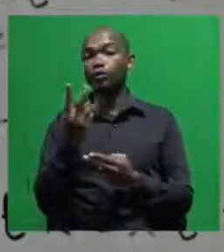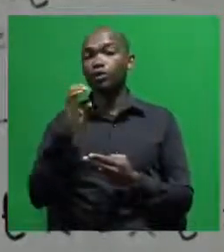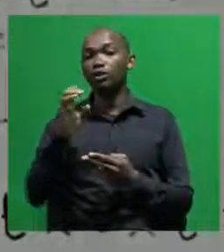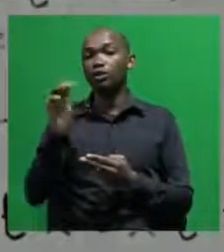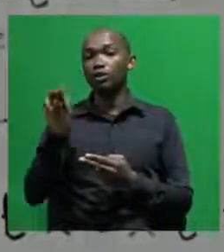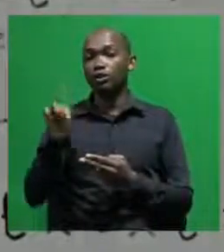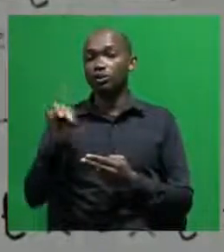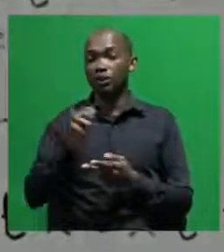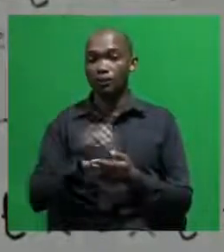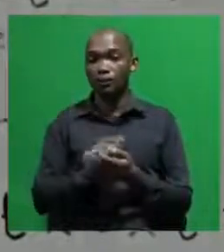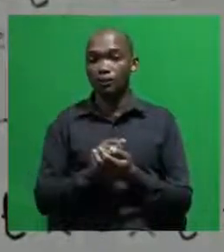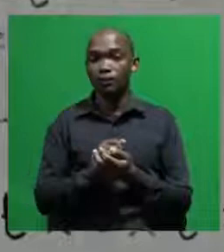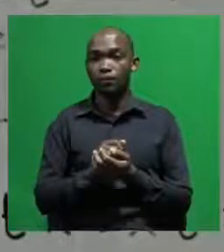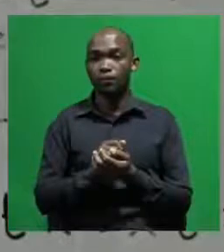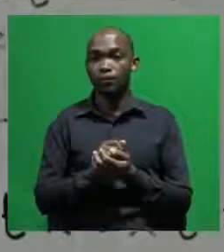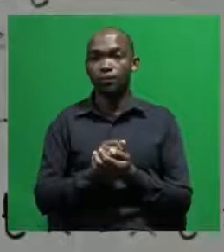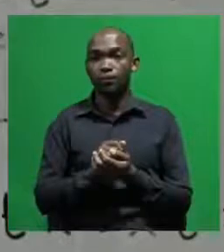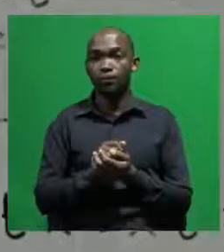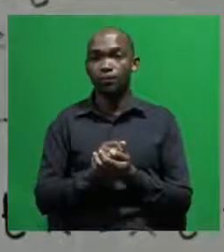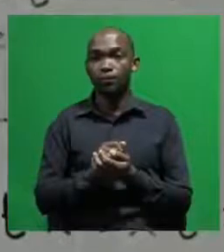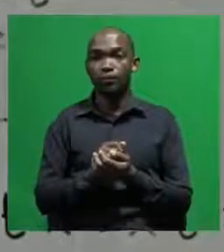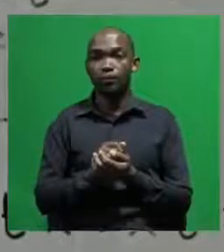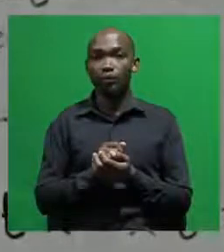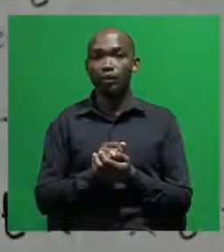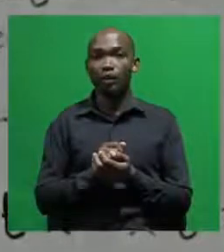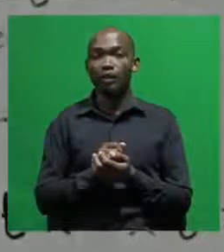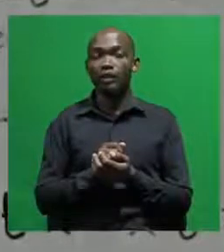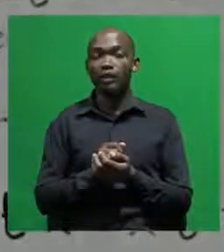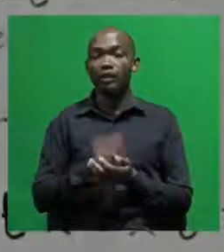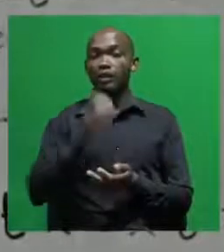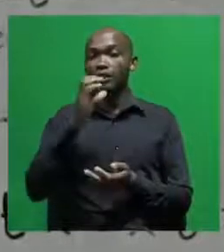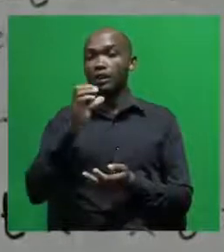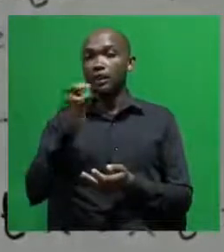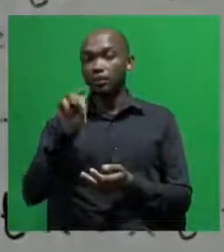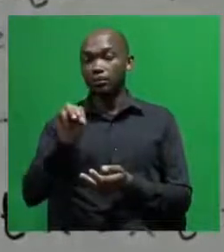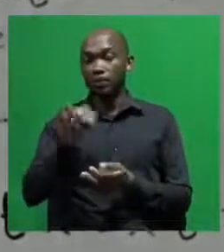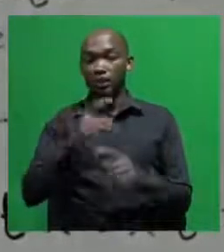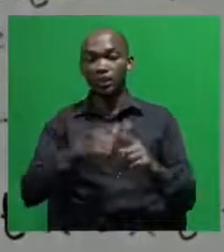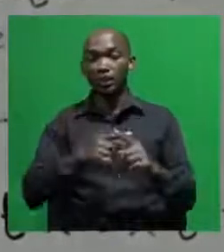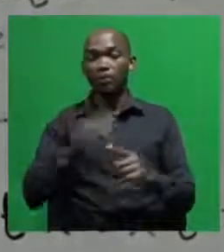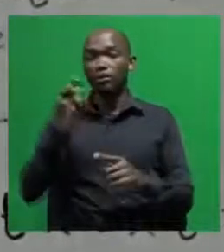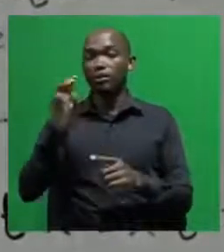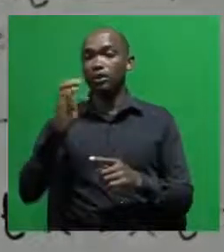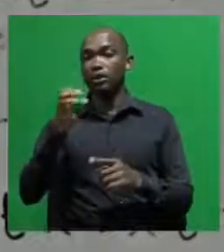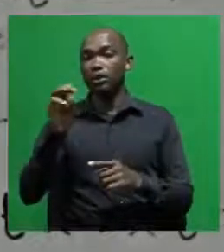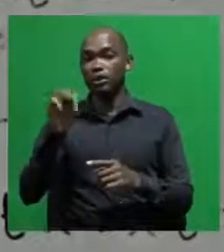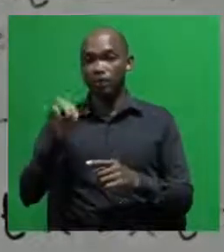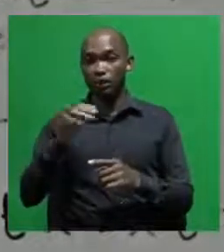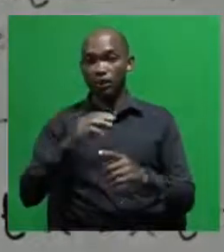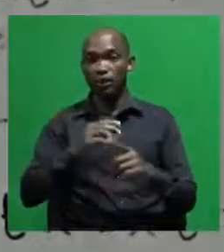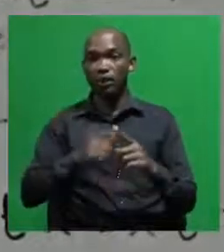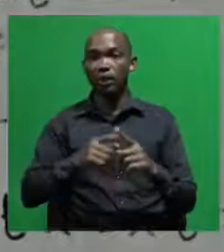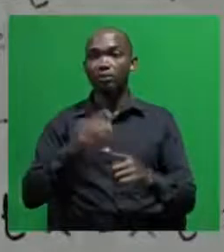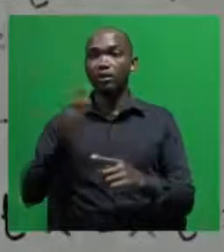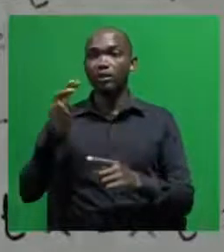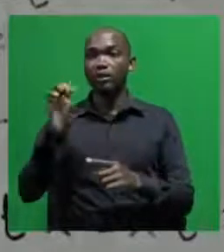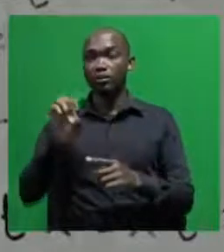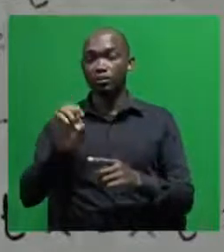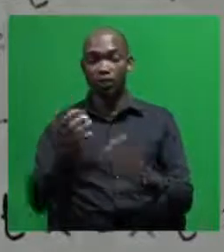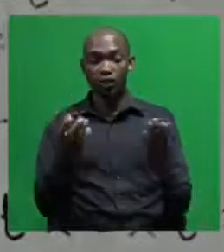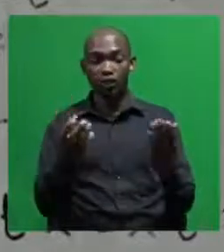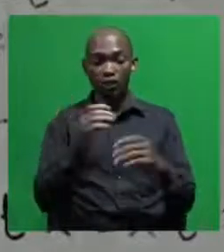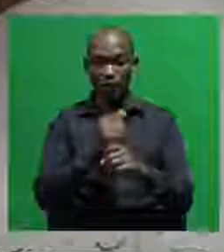then the height is 2 centimeter. Then centimeter times centimeter